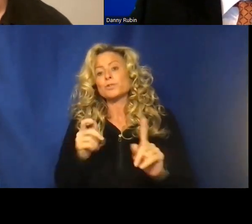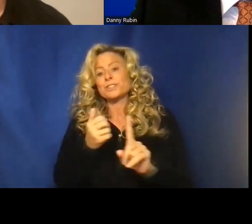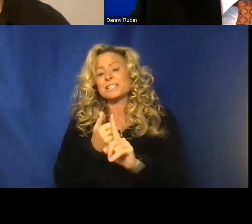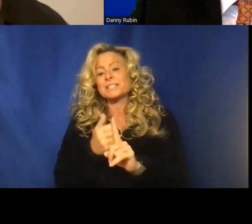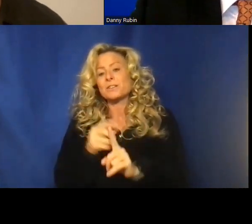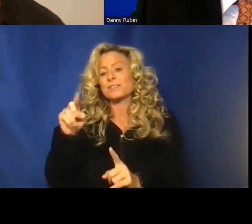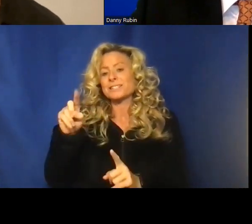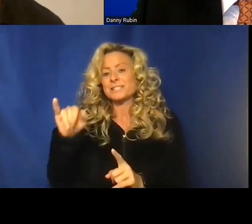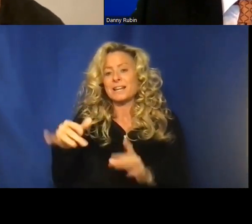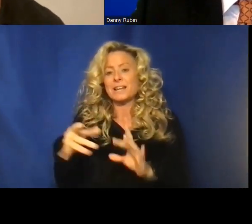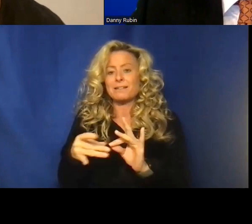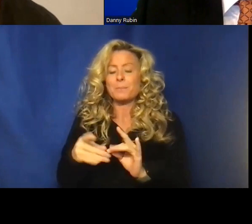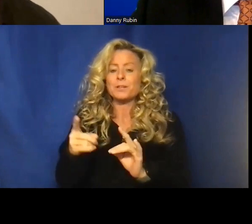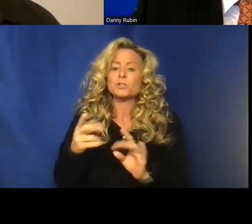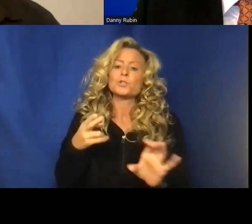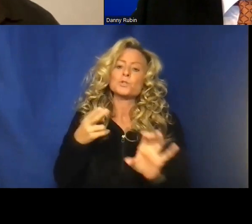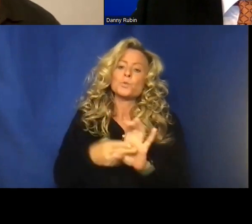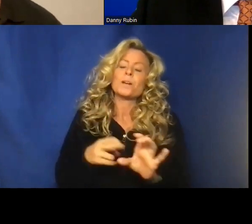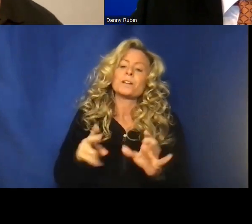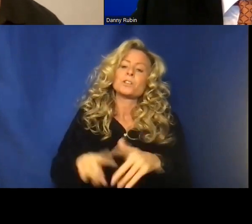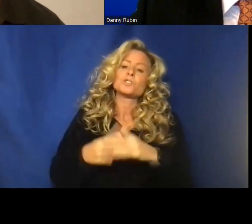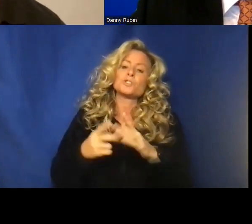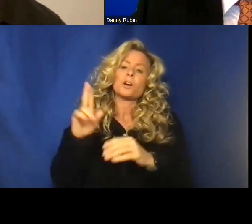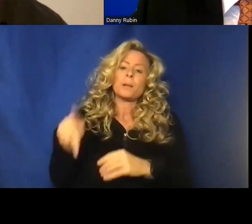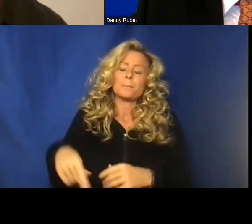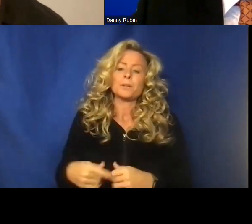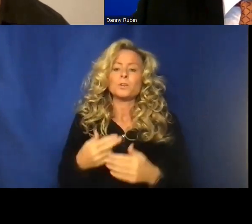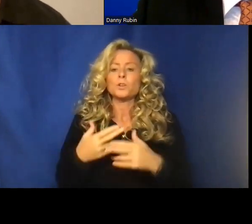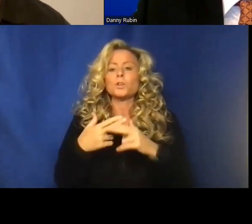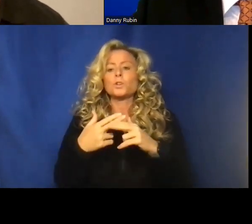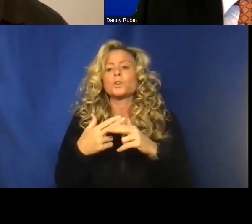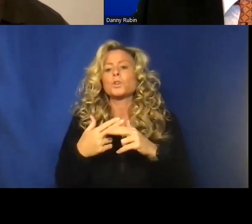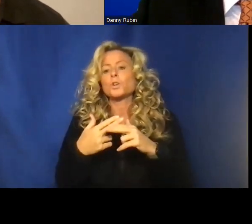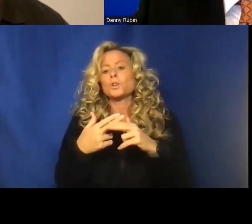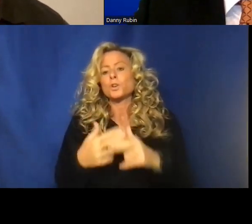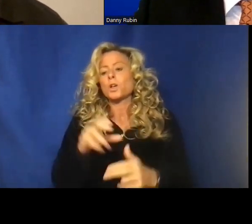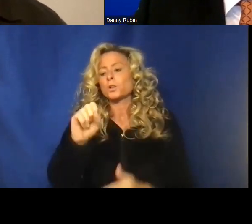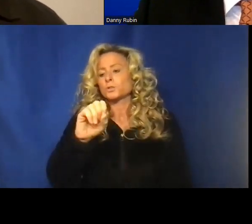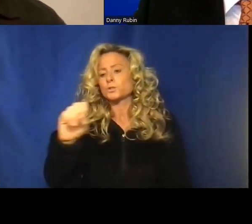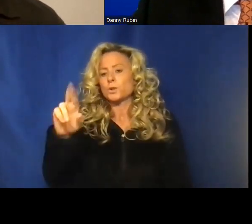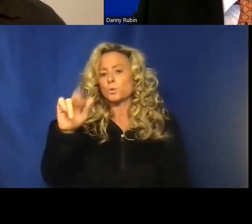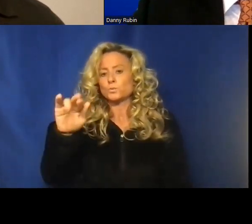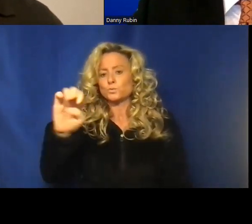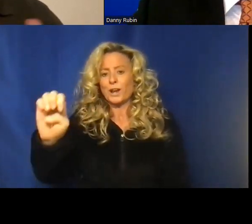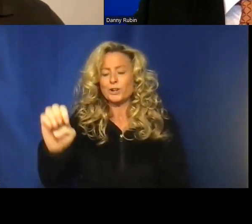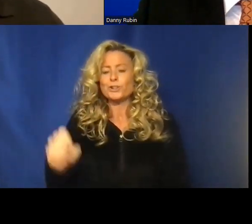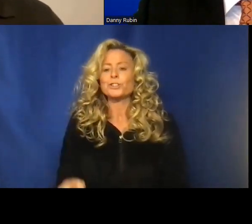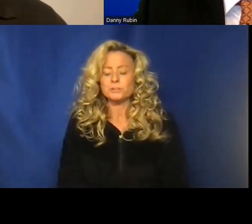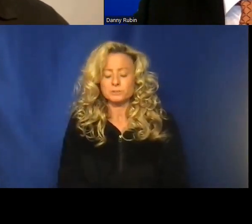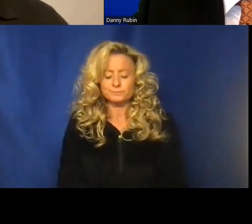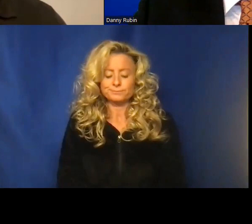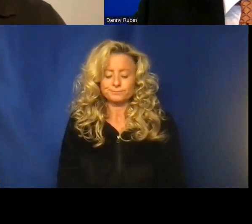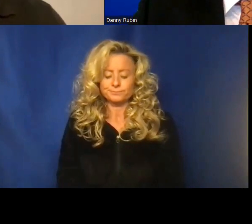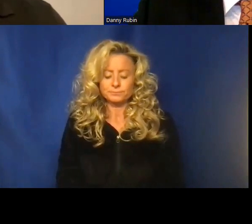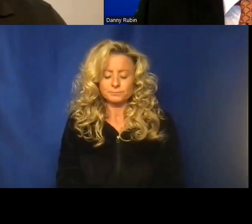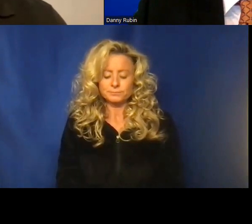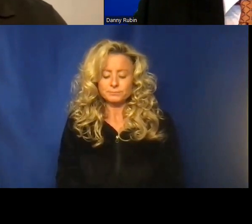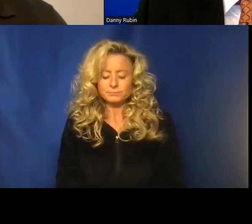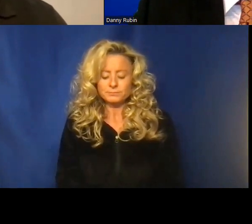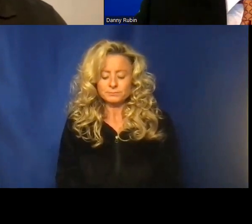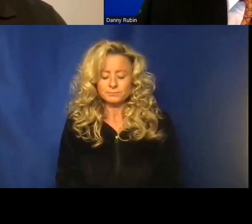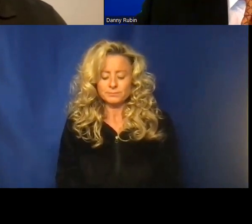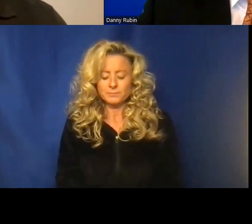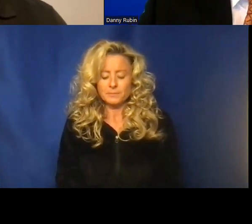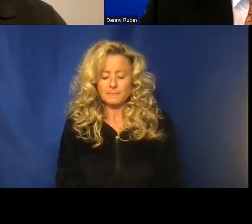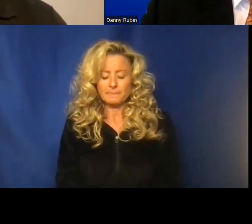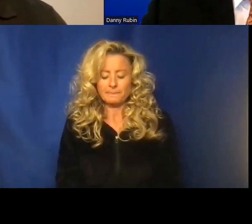Danny mentioned, to join a startup called Sorare. And the startup is very similar to games.